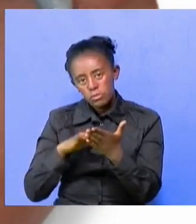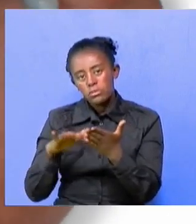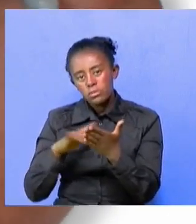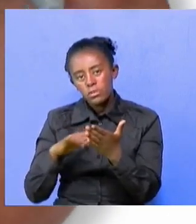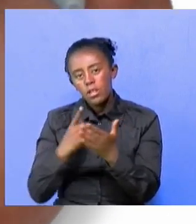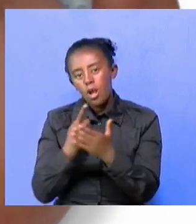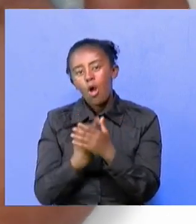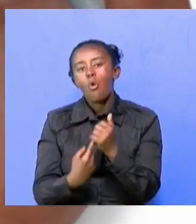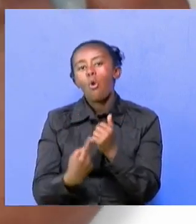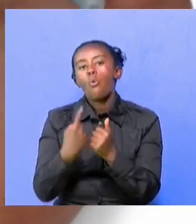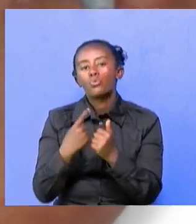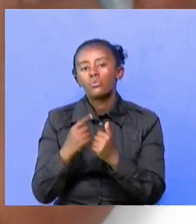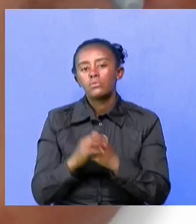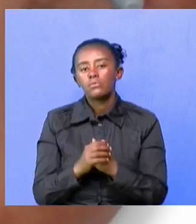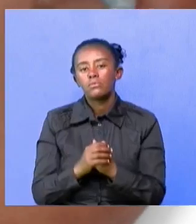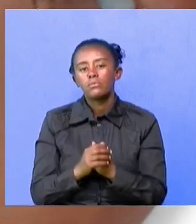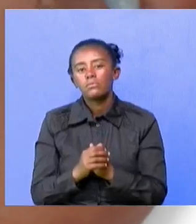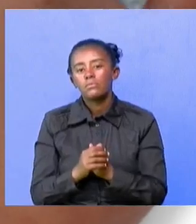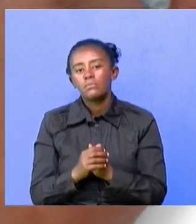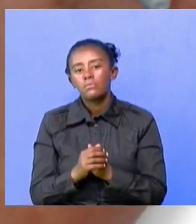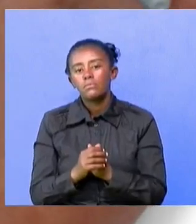alone